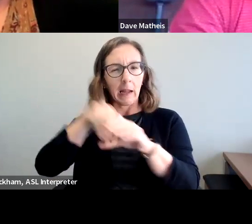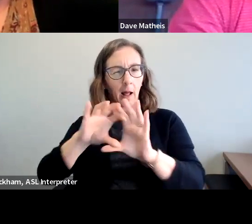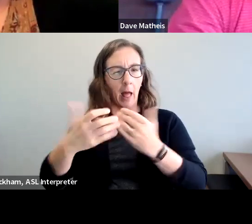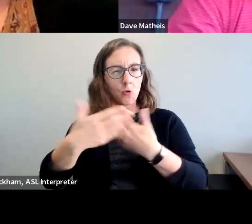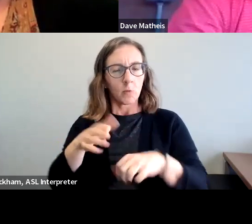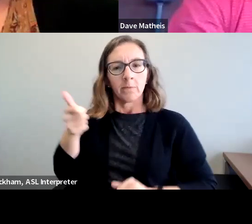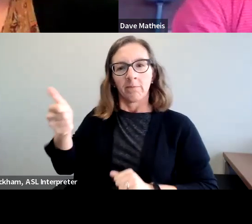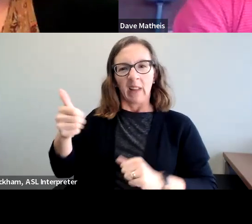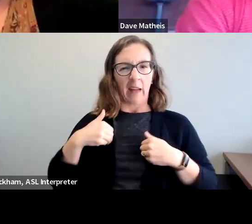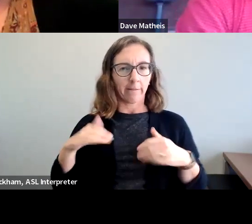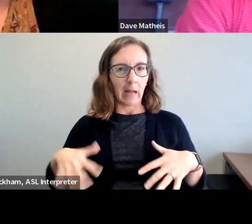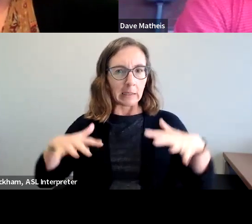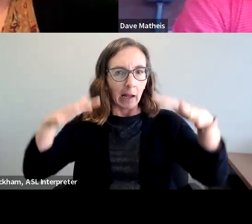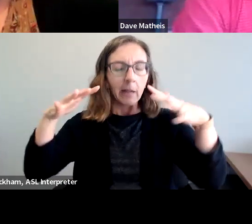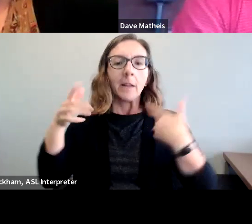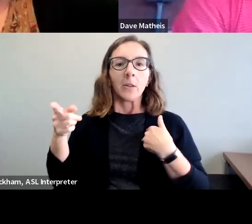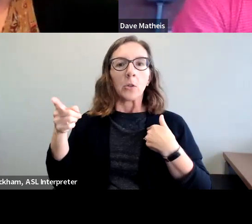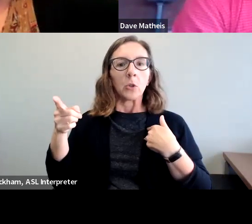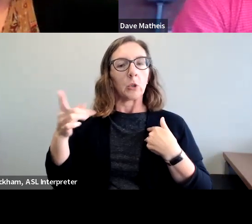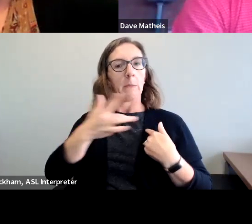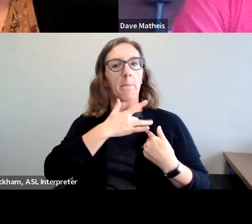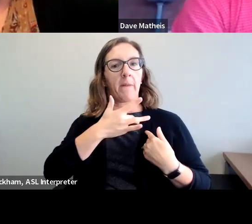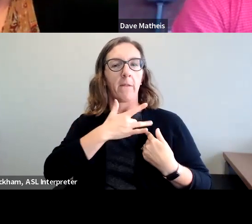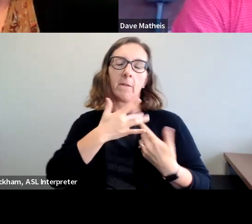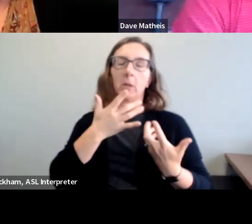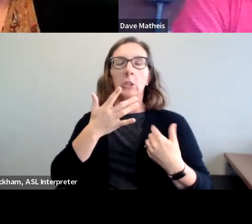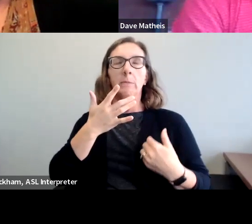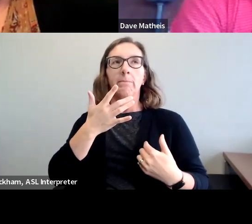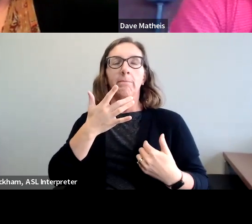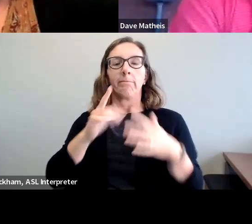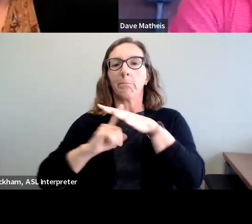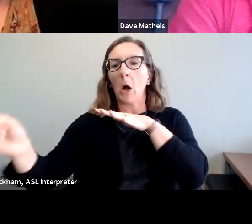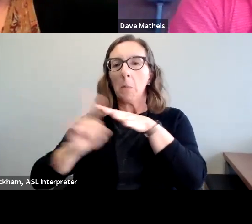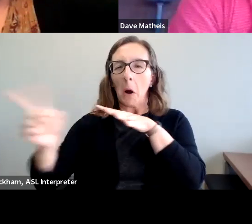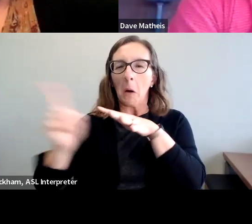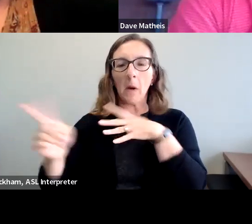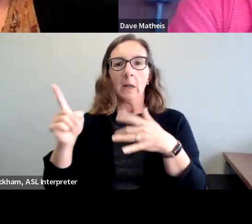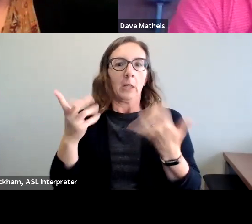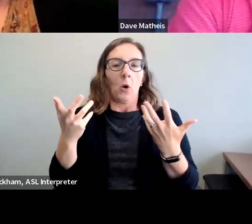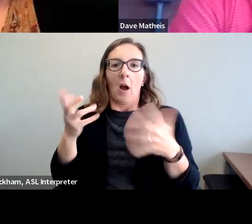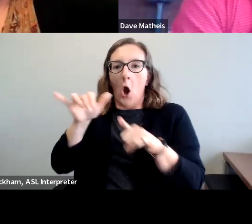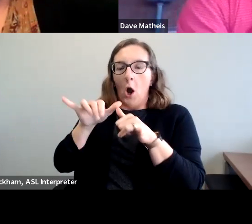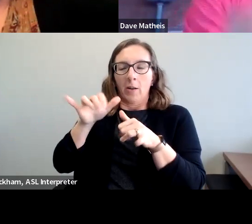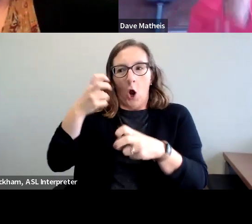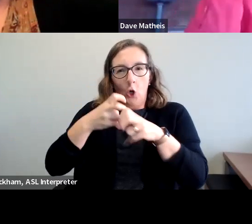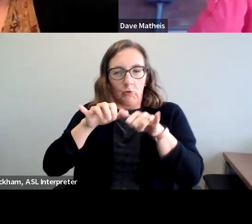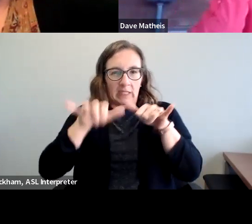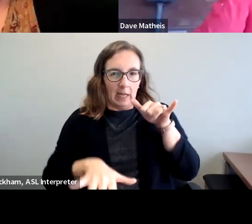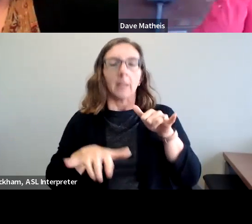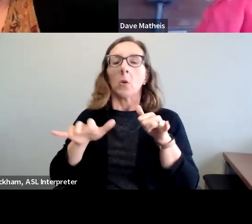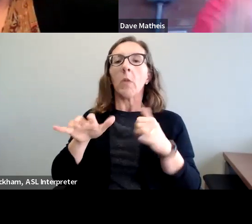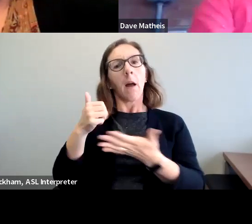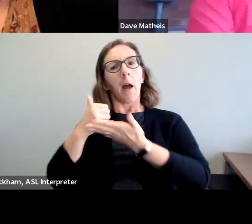she would rather run out of the classroom and have a blast. So that helps with that.